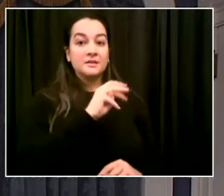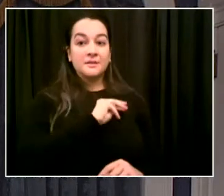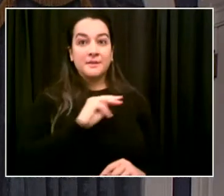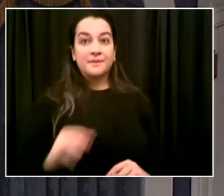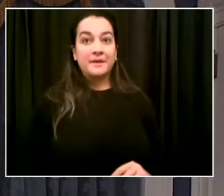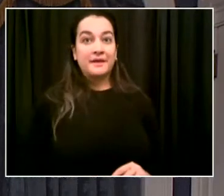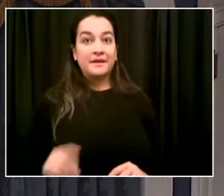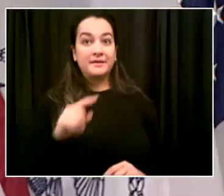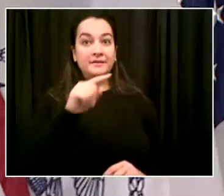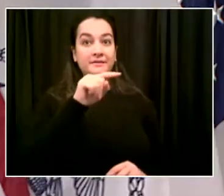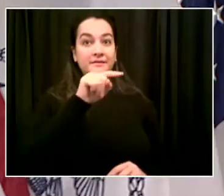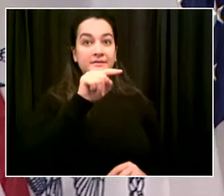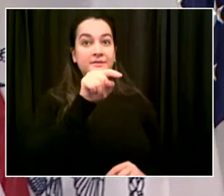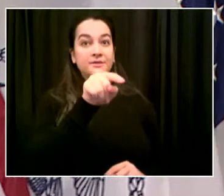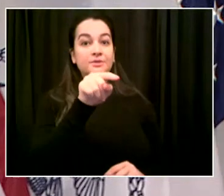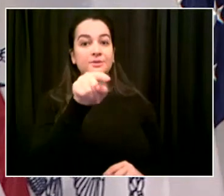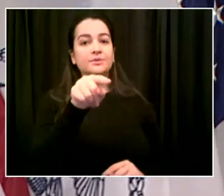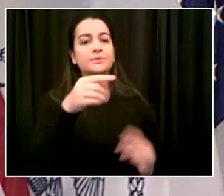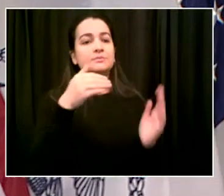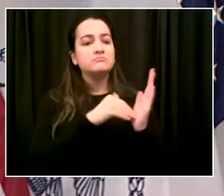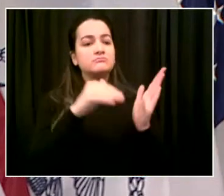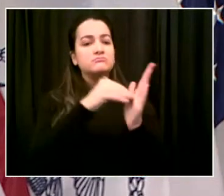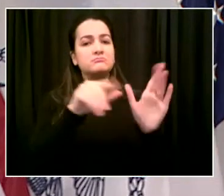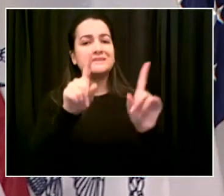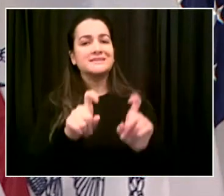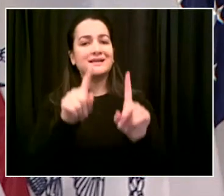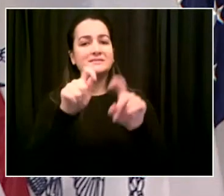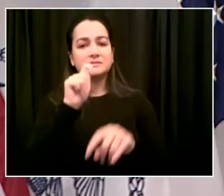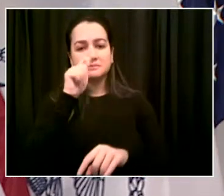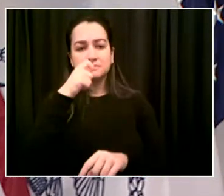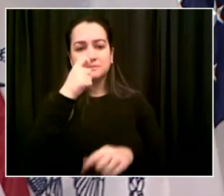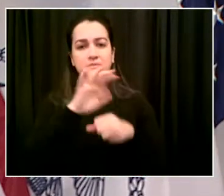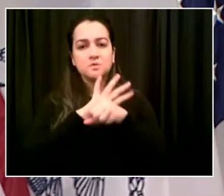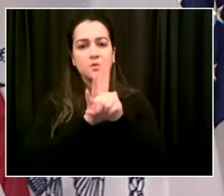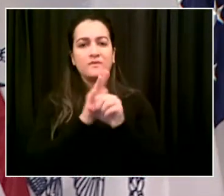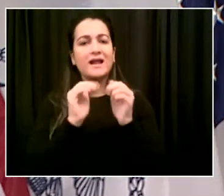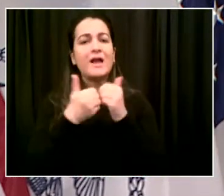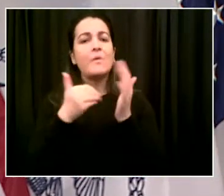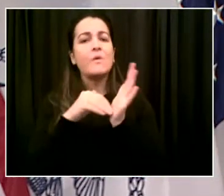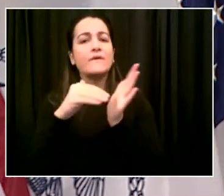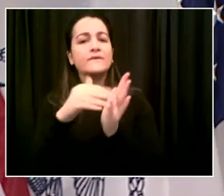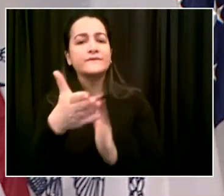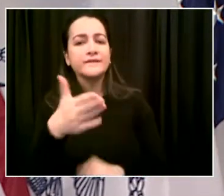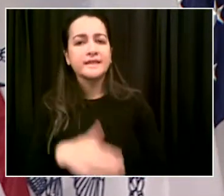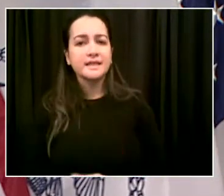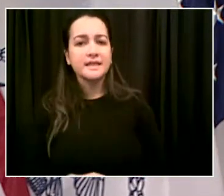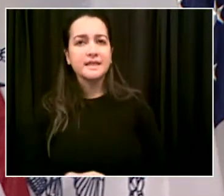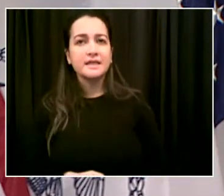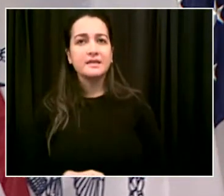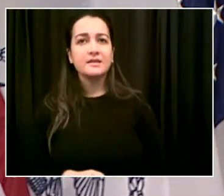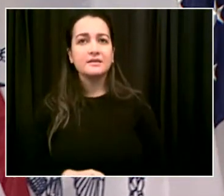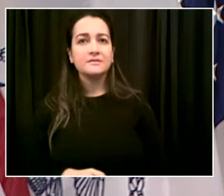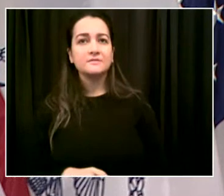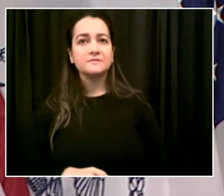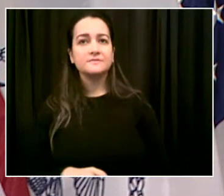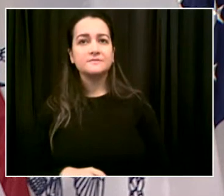time? Juliet, I'm now tested every week. I go to an H&H facility every week on a regular